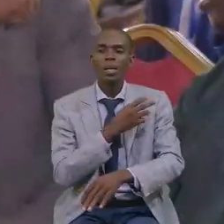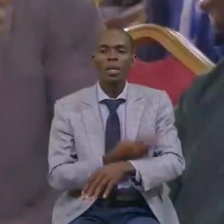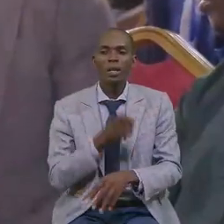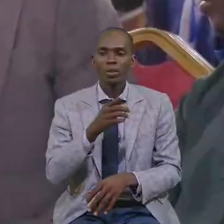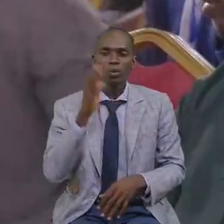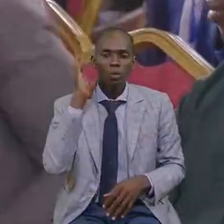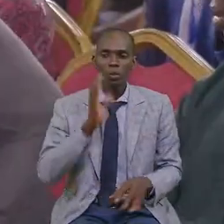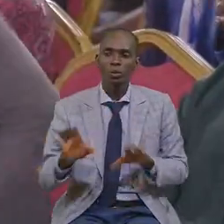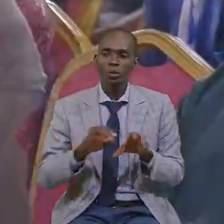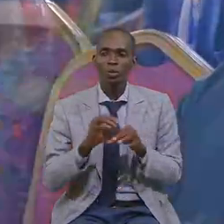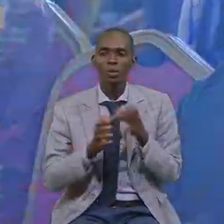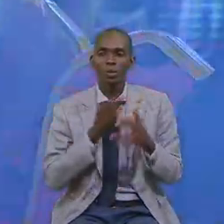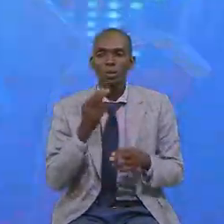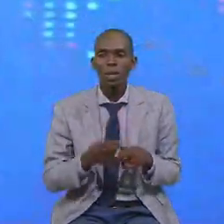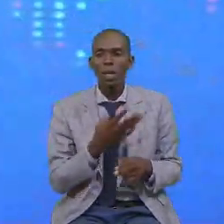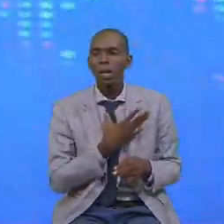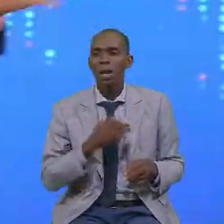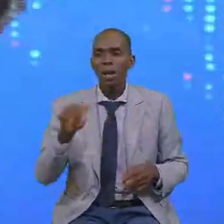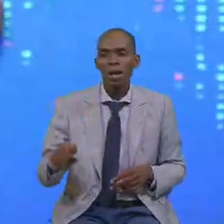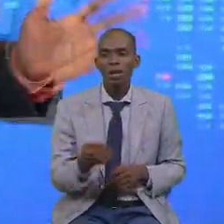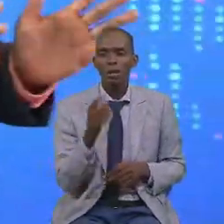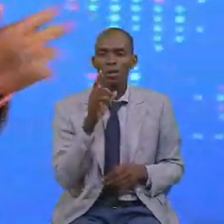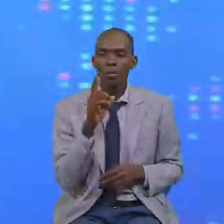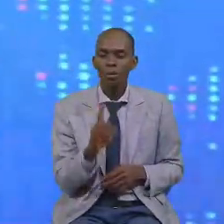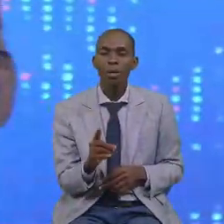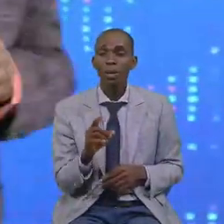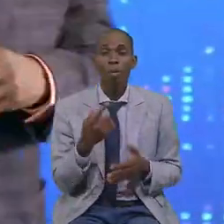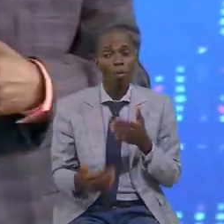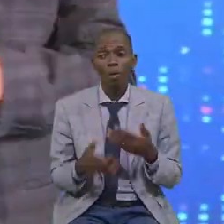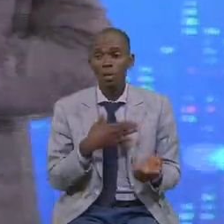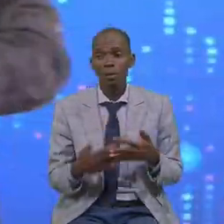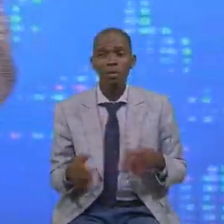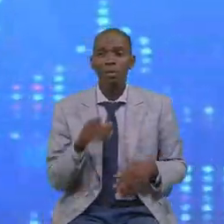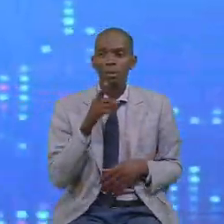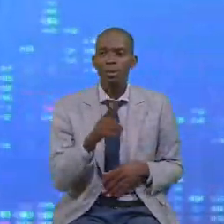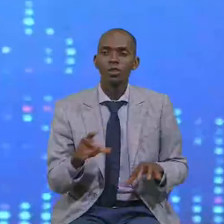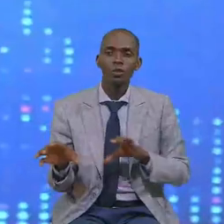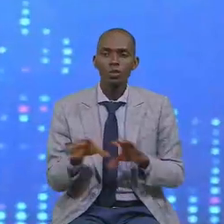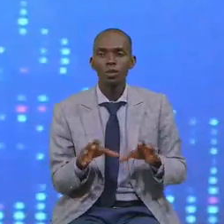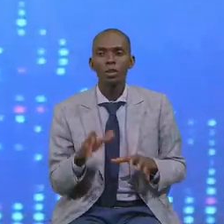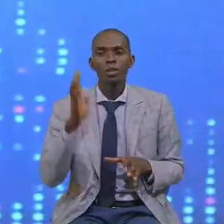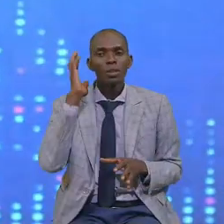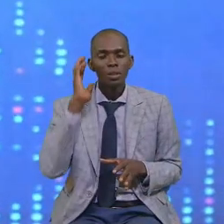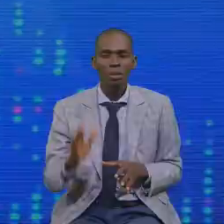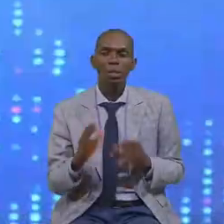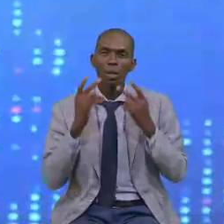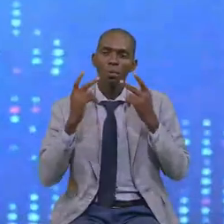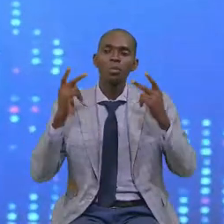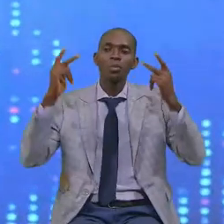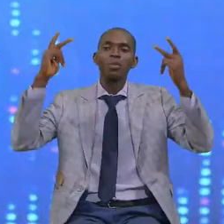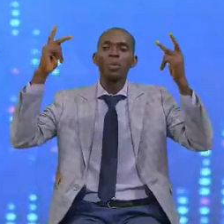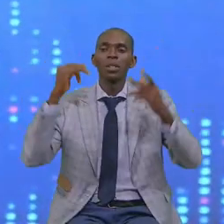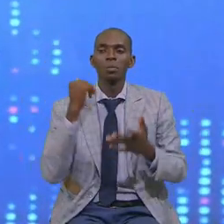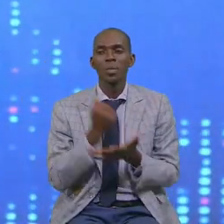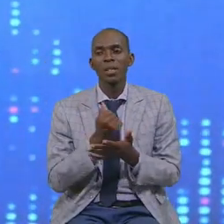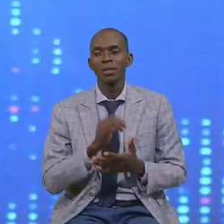And whatsoever he doeth shall prosper. That's